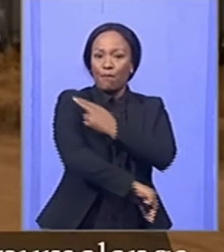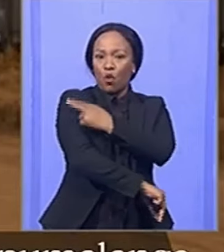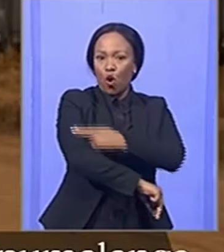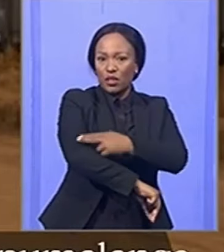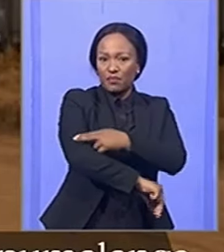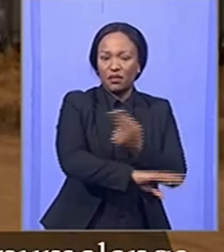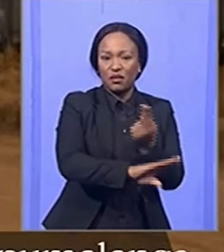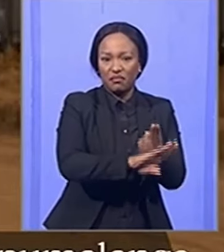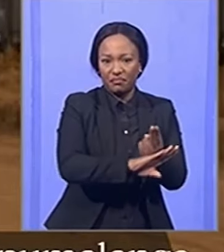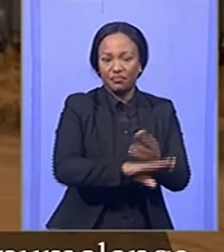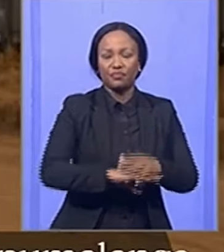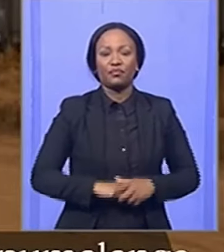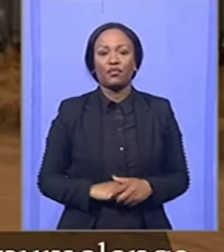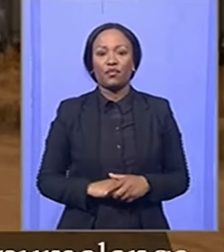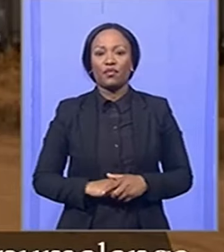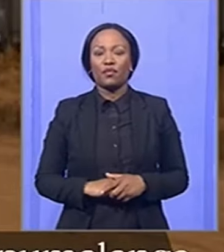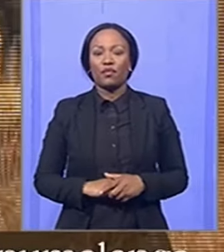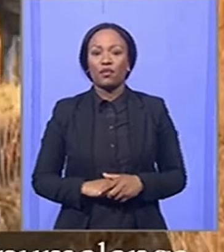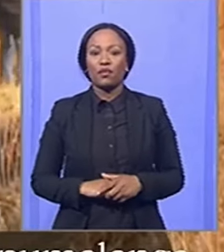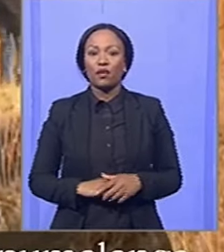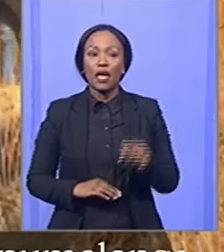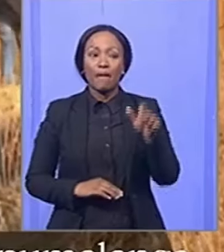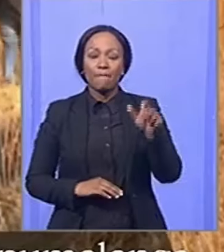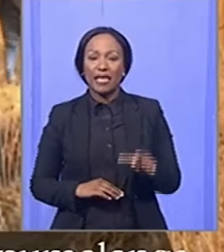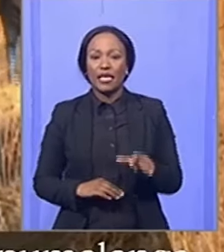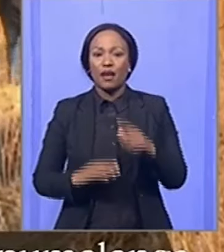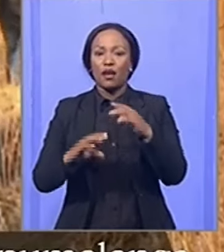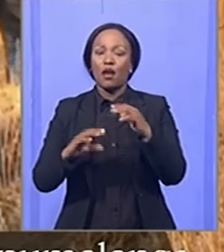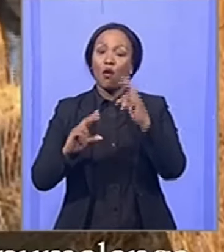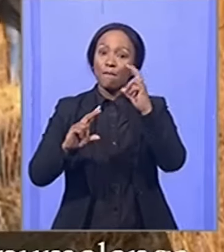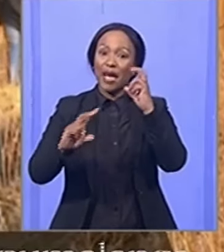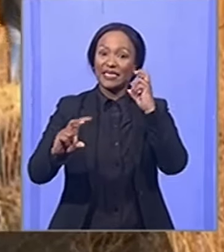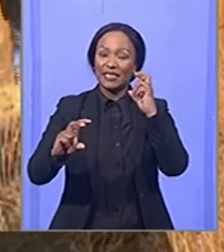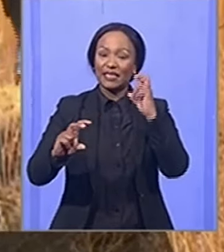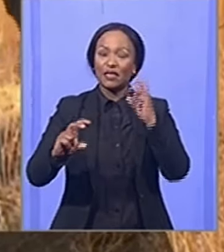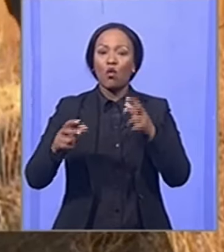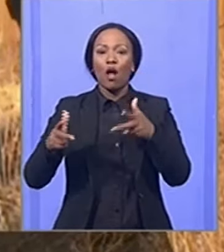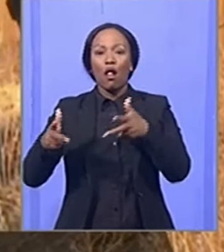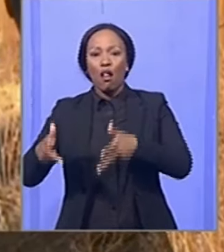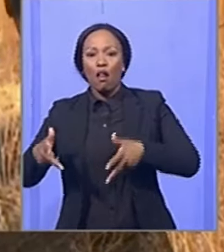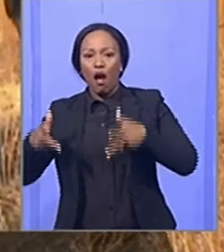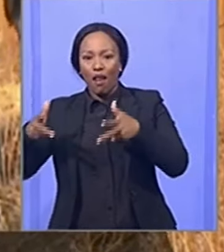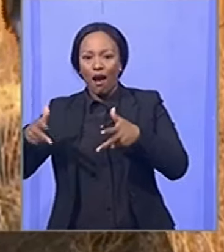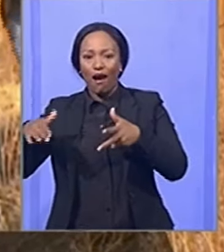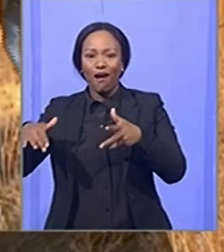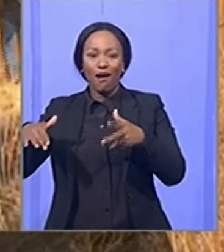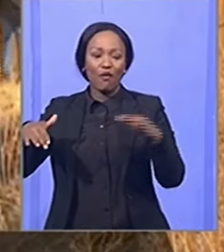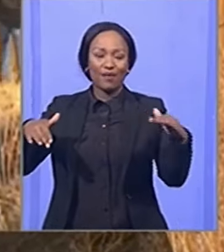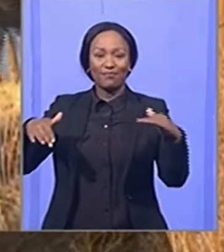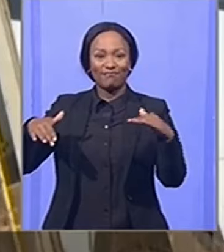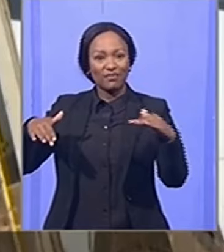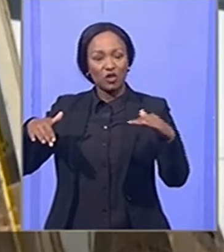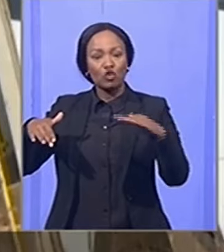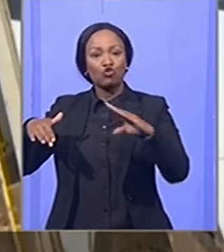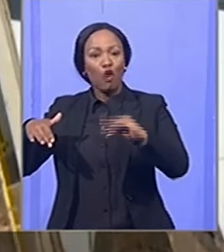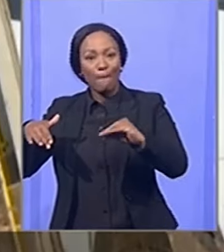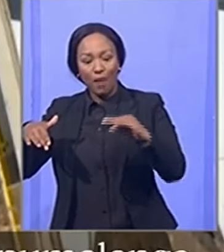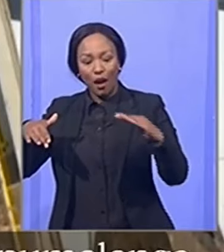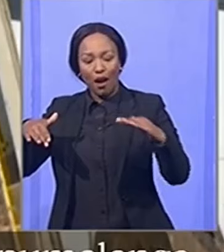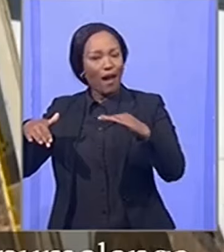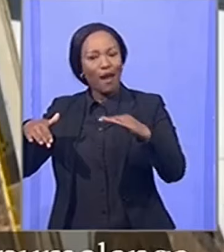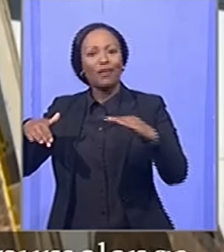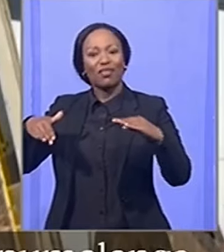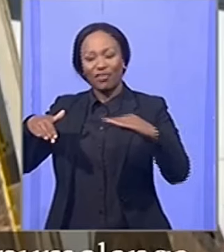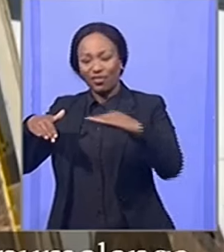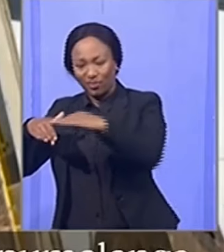Kotsi ena e tsaya ka mora hore mokganni wa bese a ske a ema makopanong a mmila le seporo mo barutwana ba tshiletseng ba ileng ba timela. Lefapha